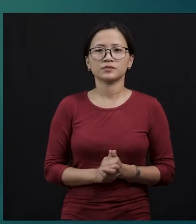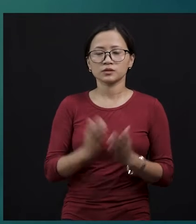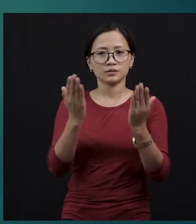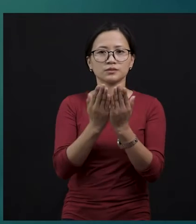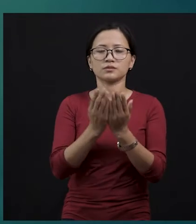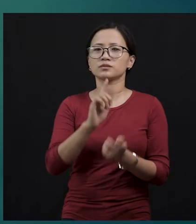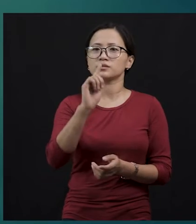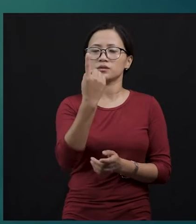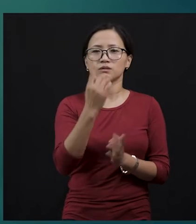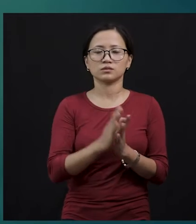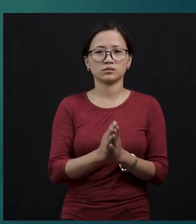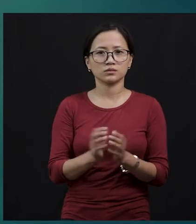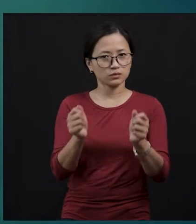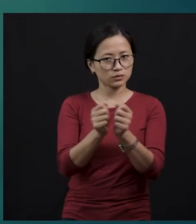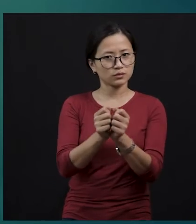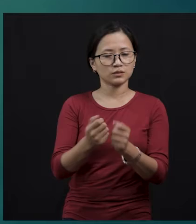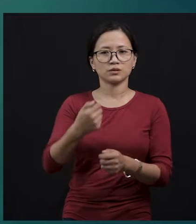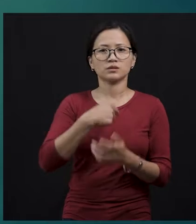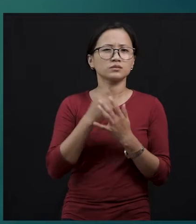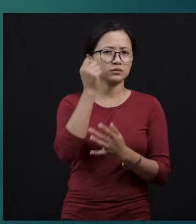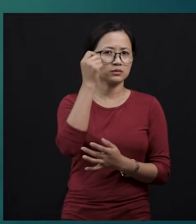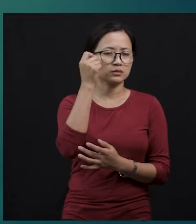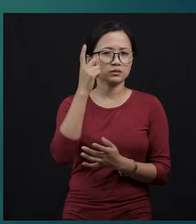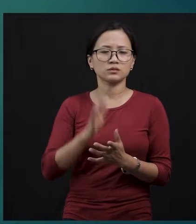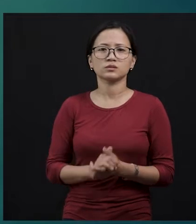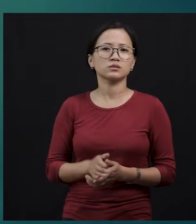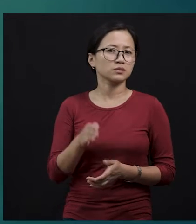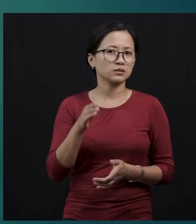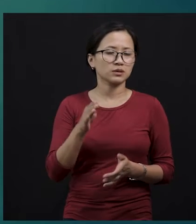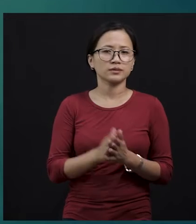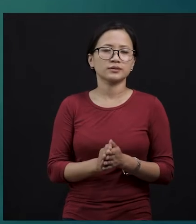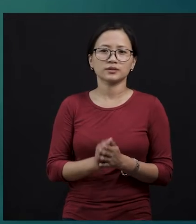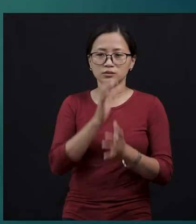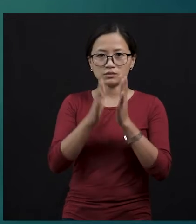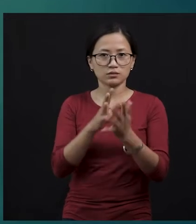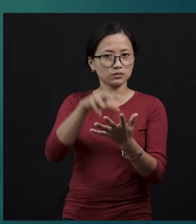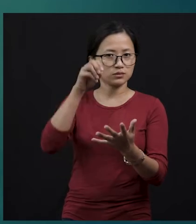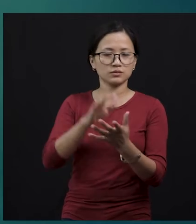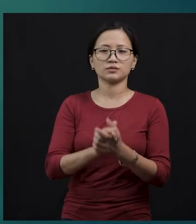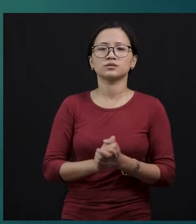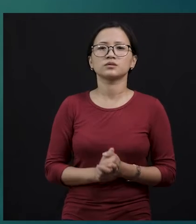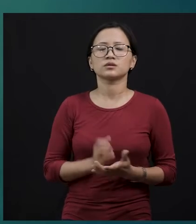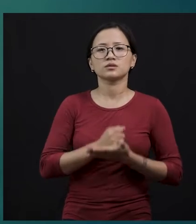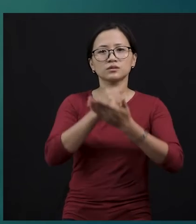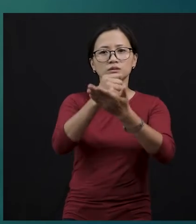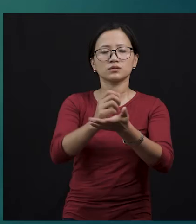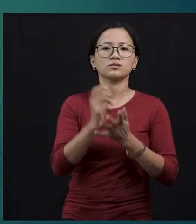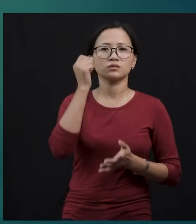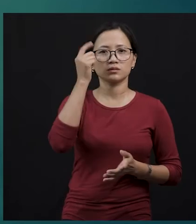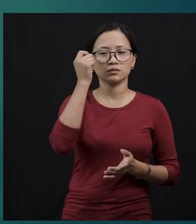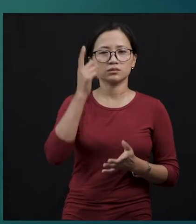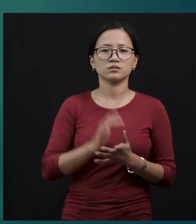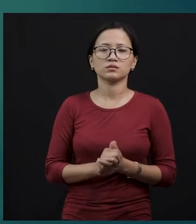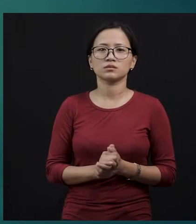reading along with me, you are going to understand it as well as listening to my explanation is going to help you